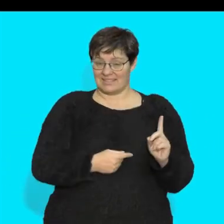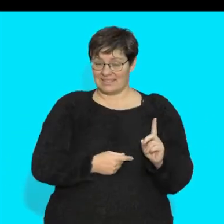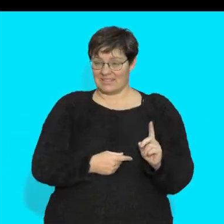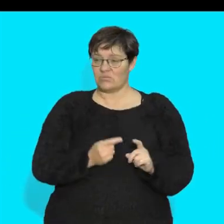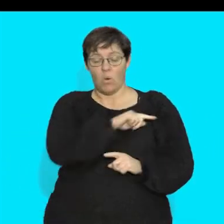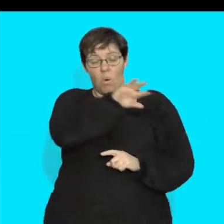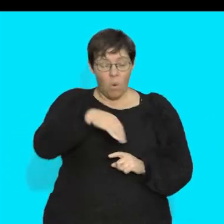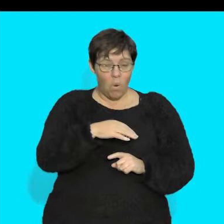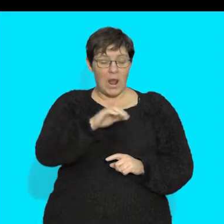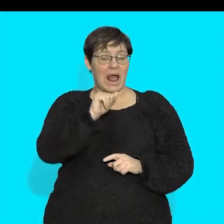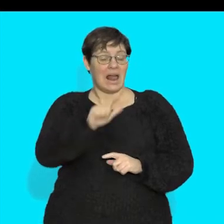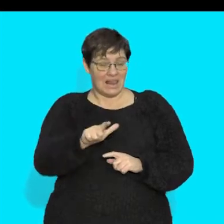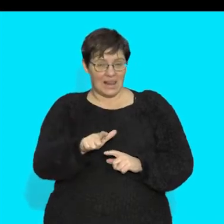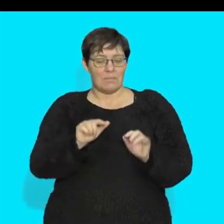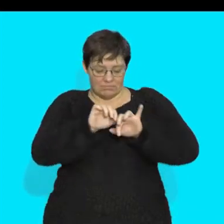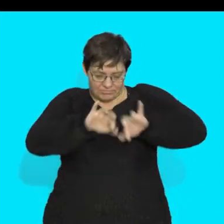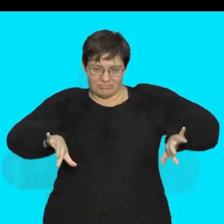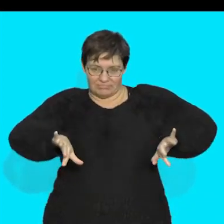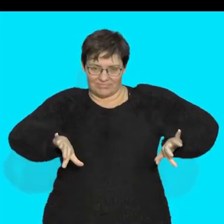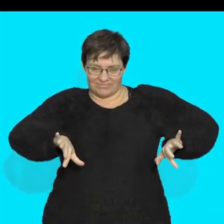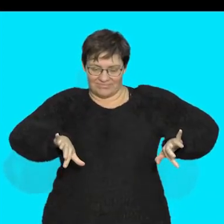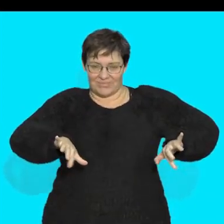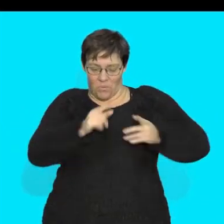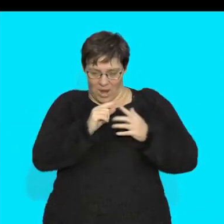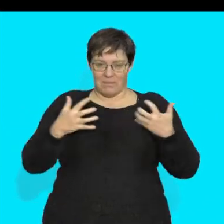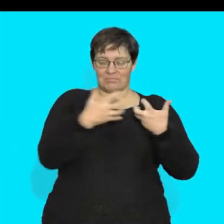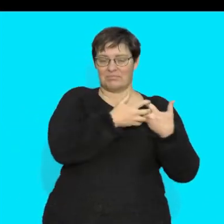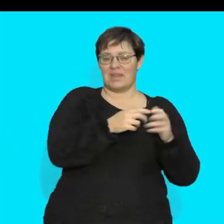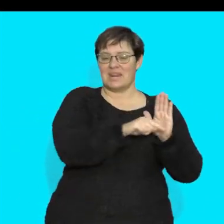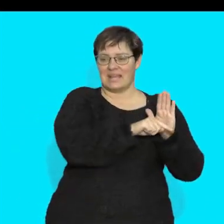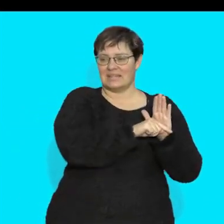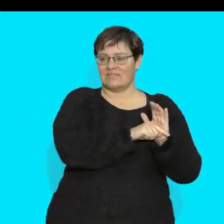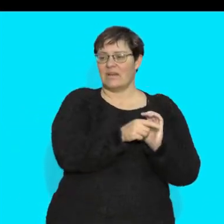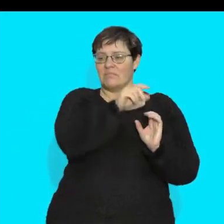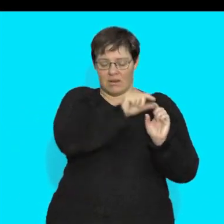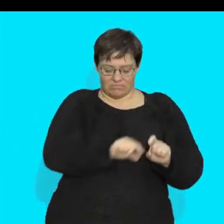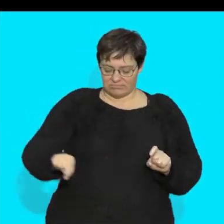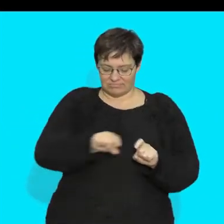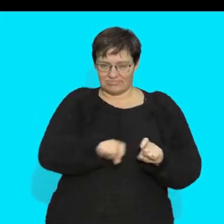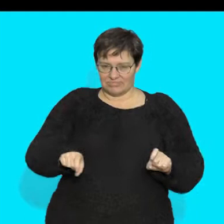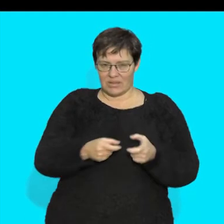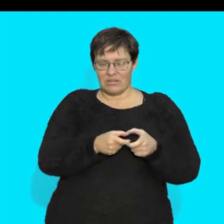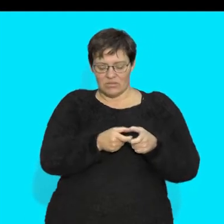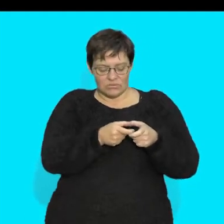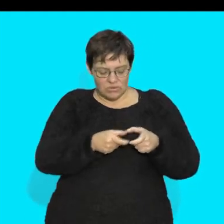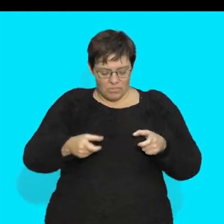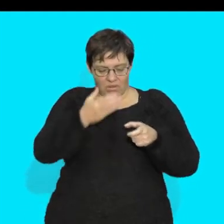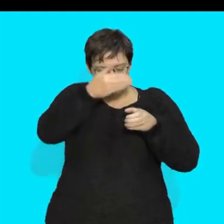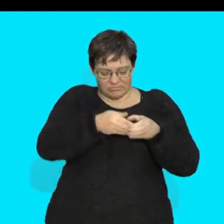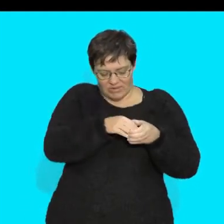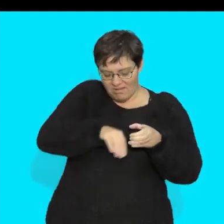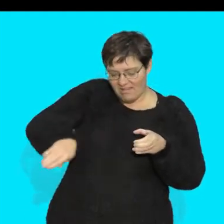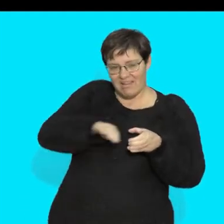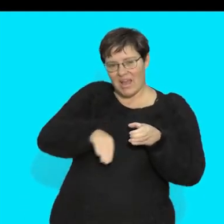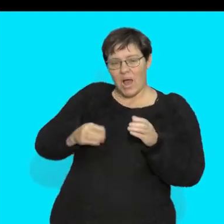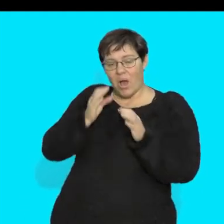3+. So all the aluminium is going to be in touch with this. It runs down into a container at the bottom. Sometimes these are sloped,